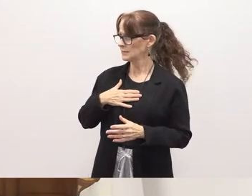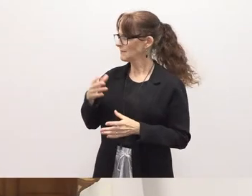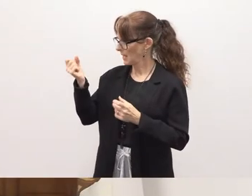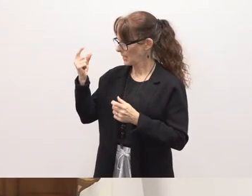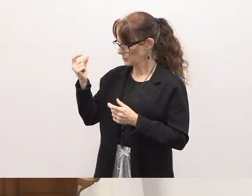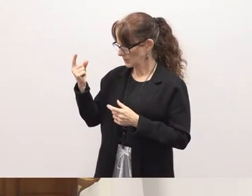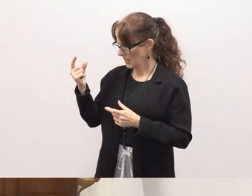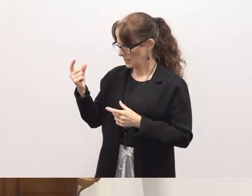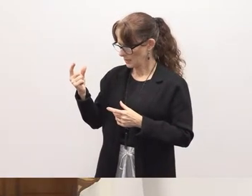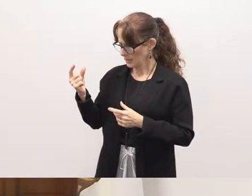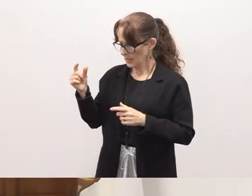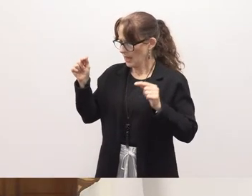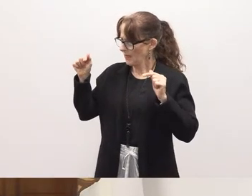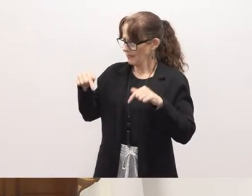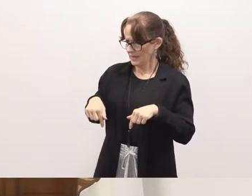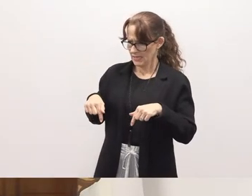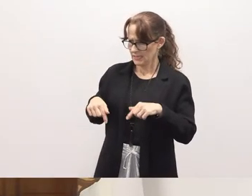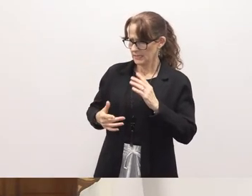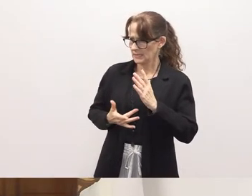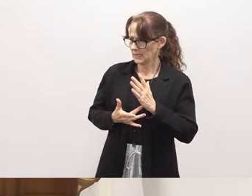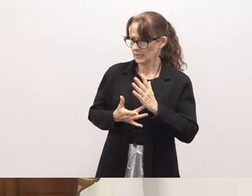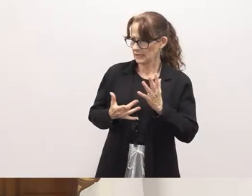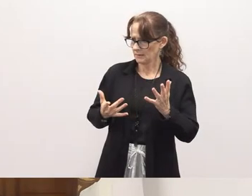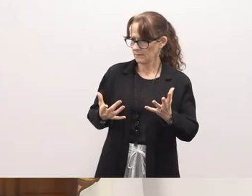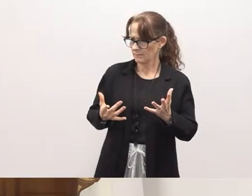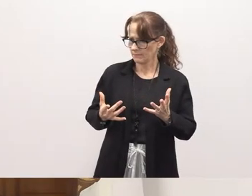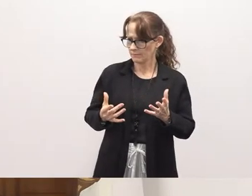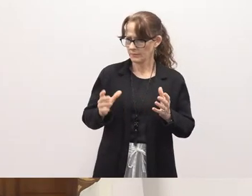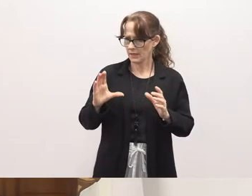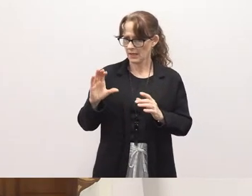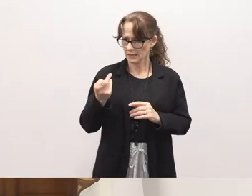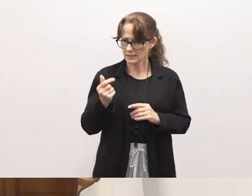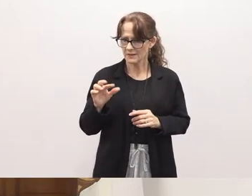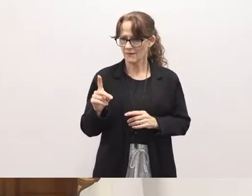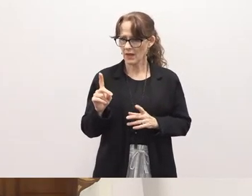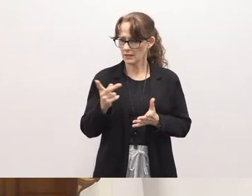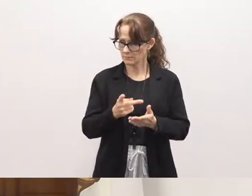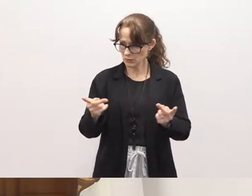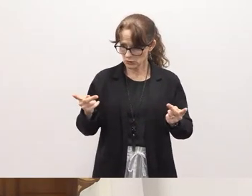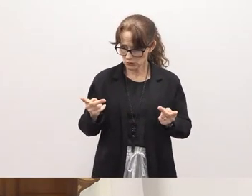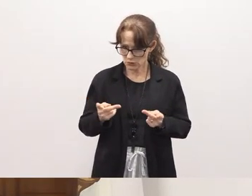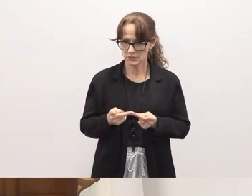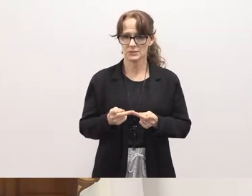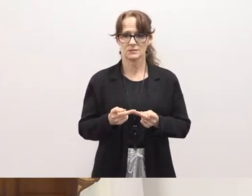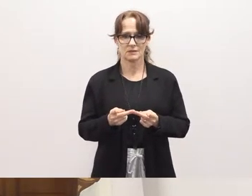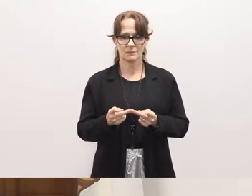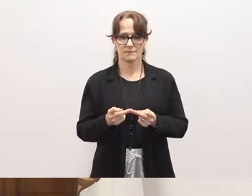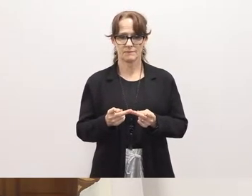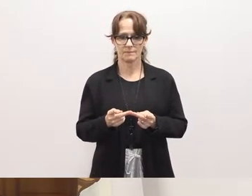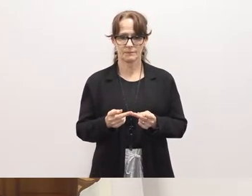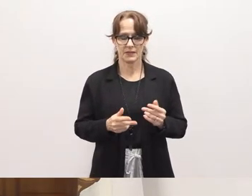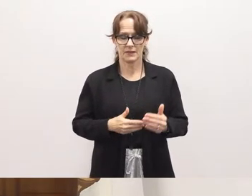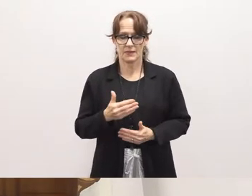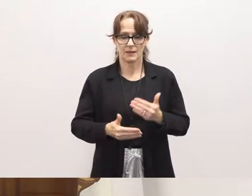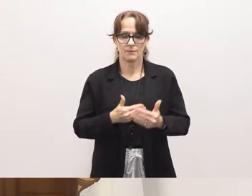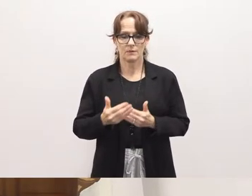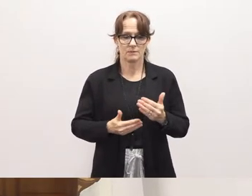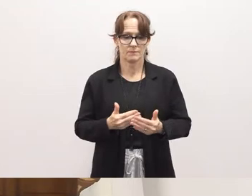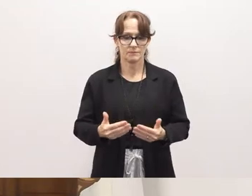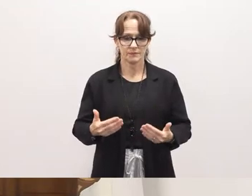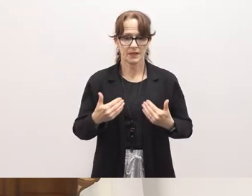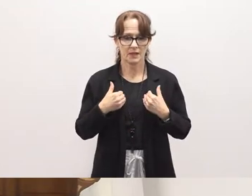that this is technically a classified position, and that in that process of